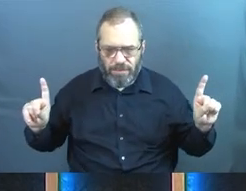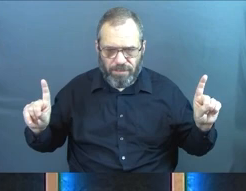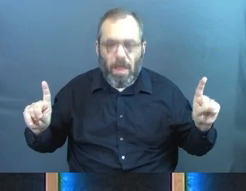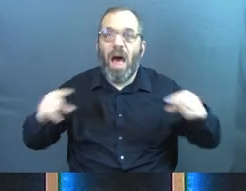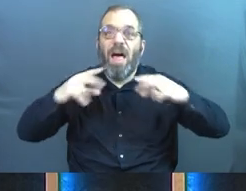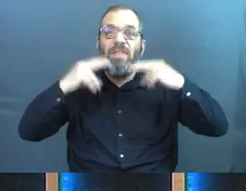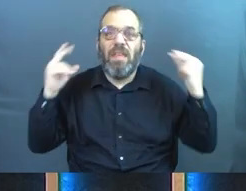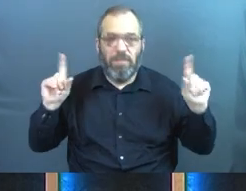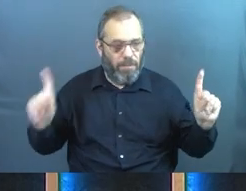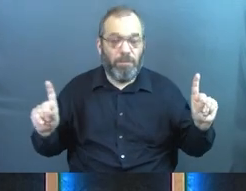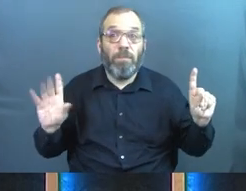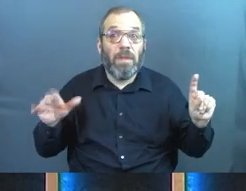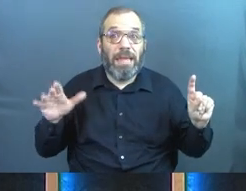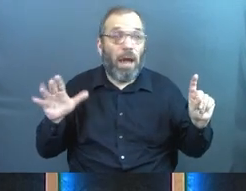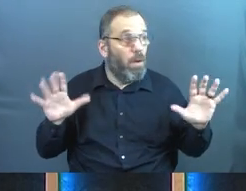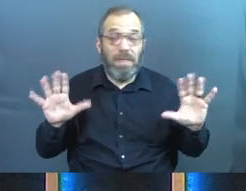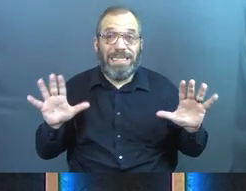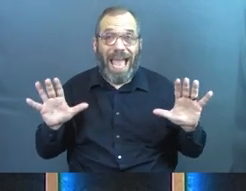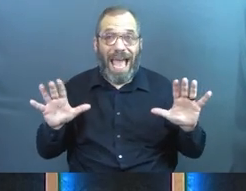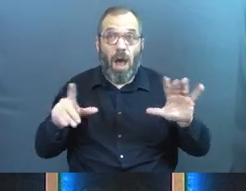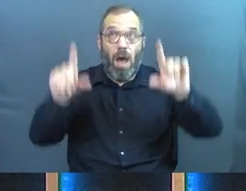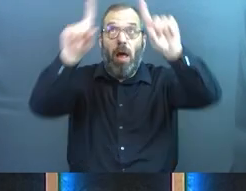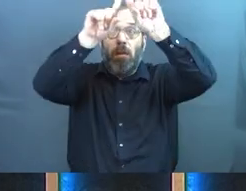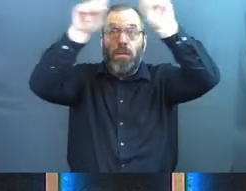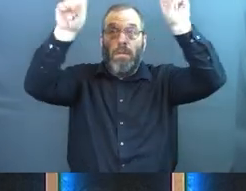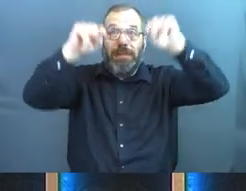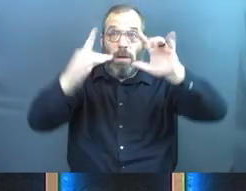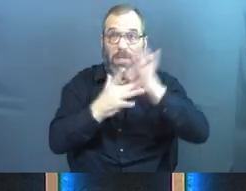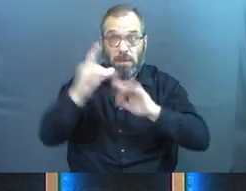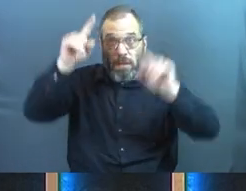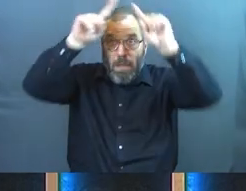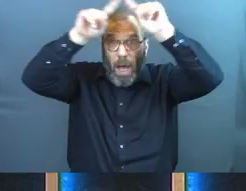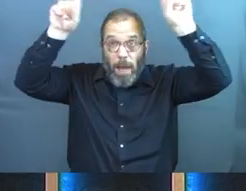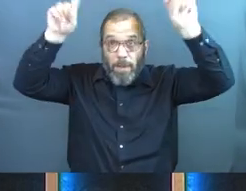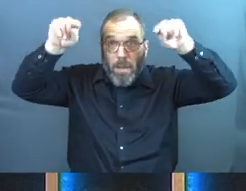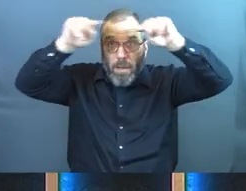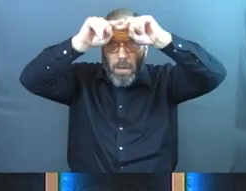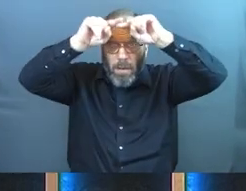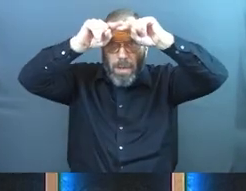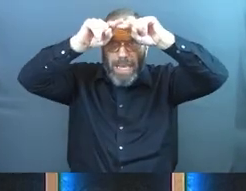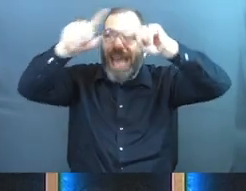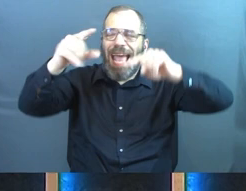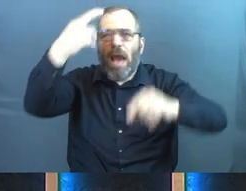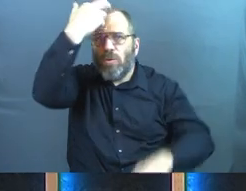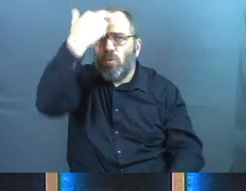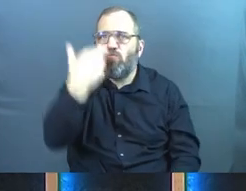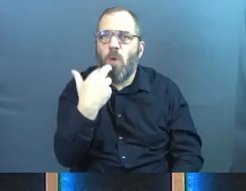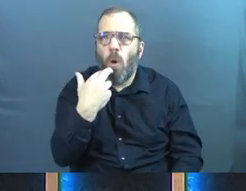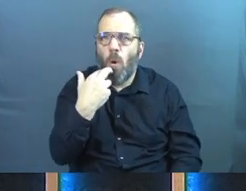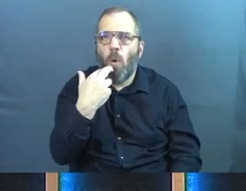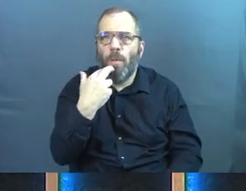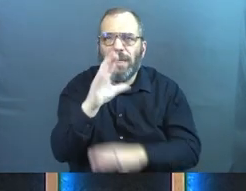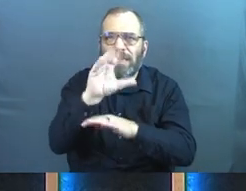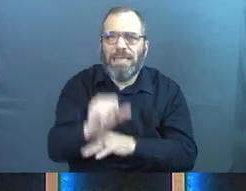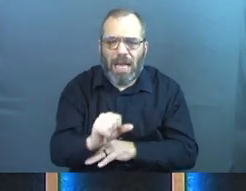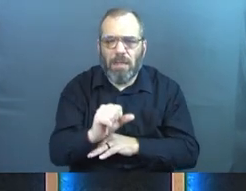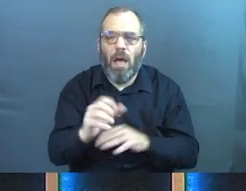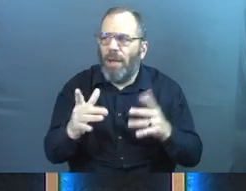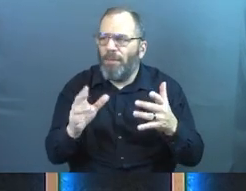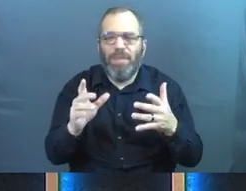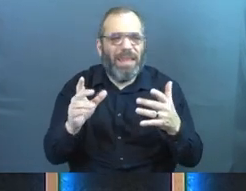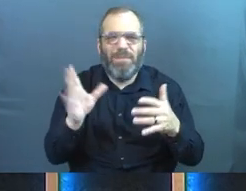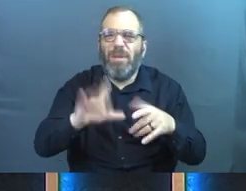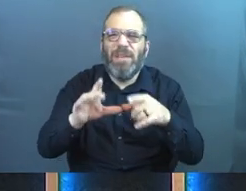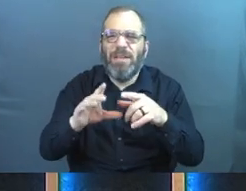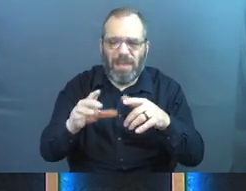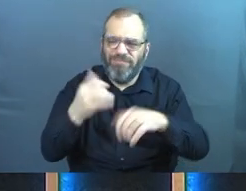his left. Now, just real quick, the sign that was posted above him, that was a Roman custom. When they crucified someone, they would take